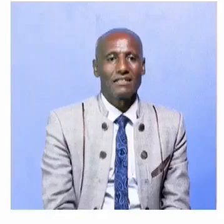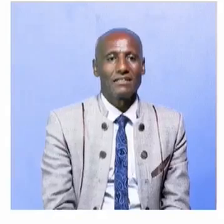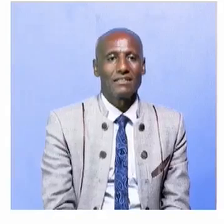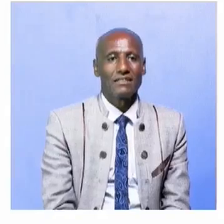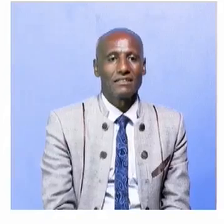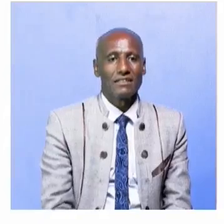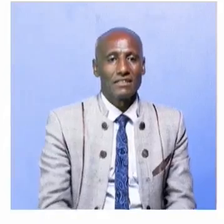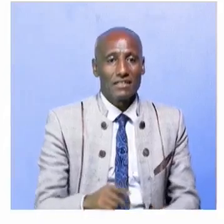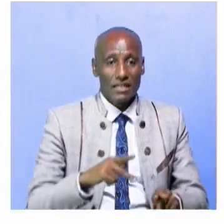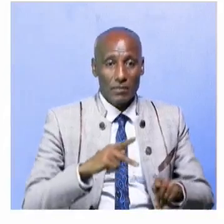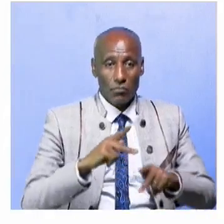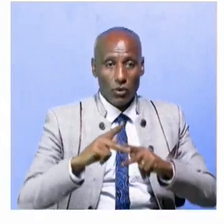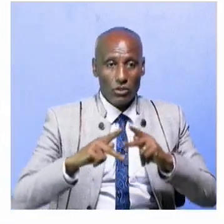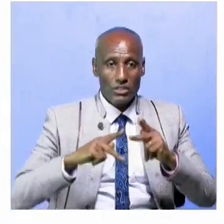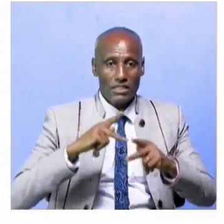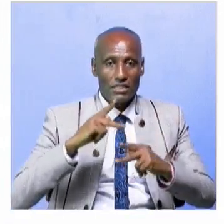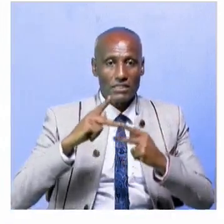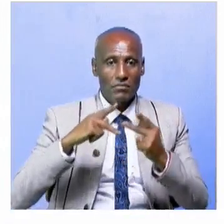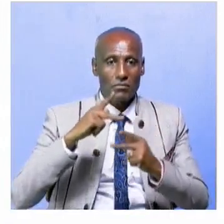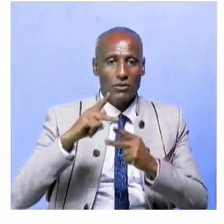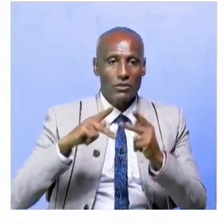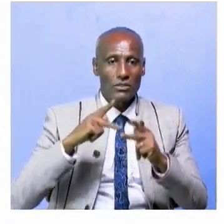the process